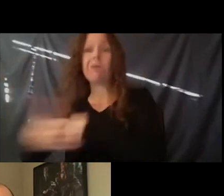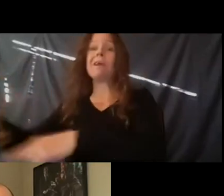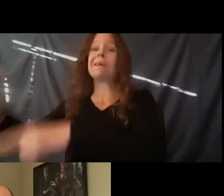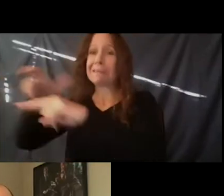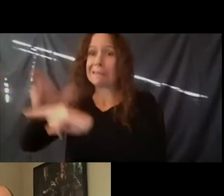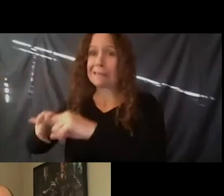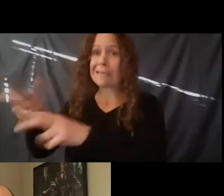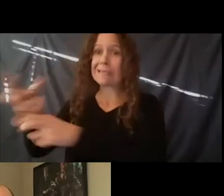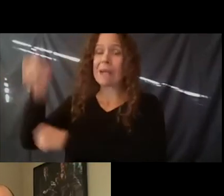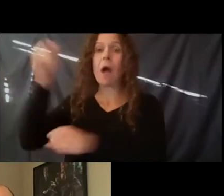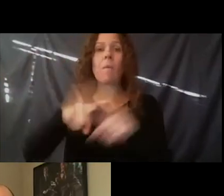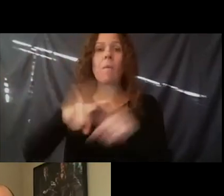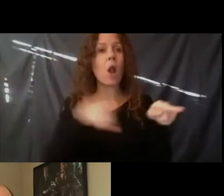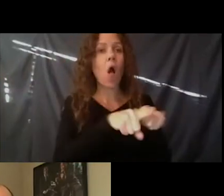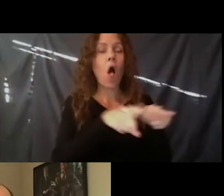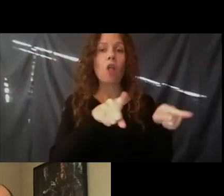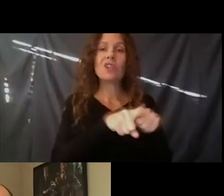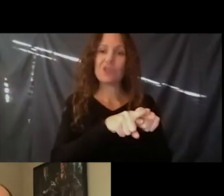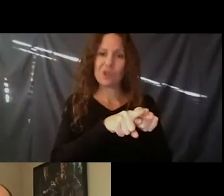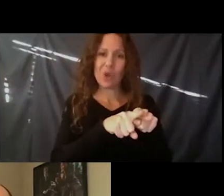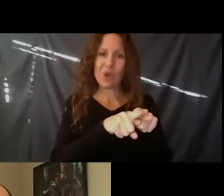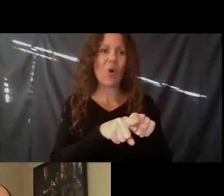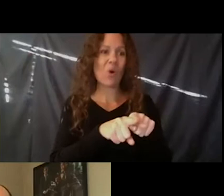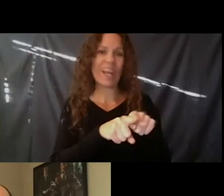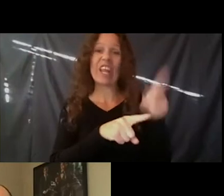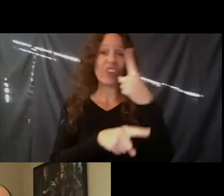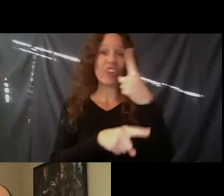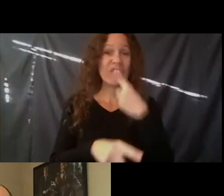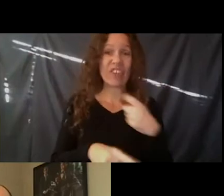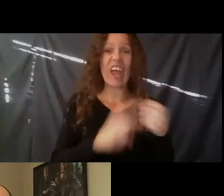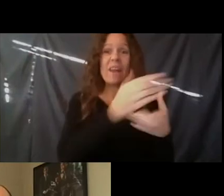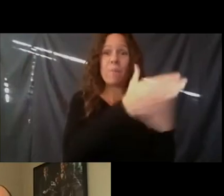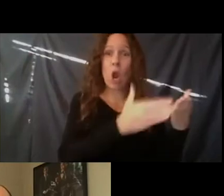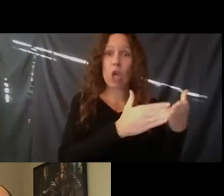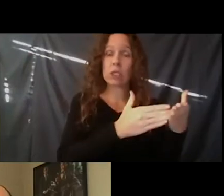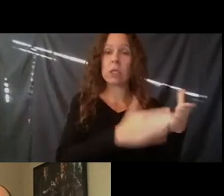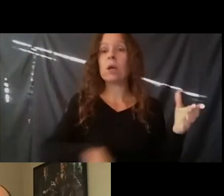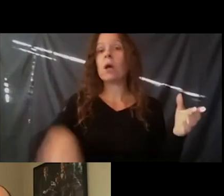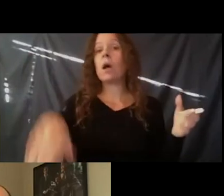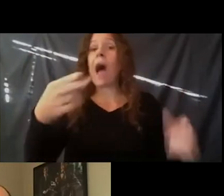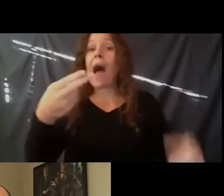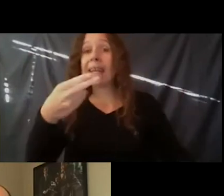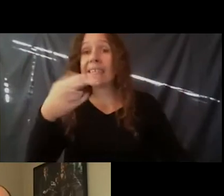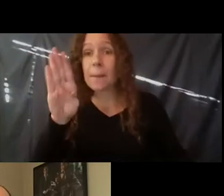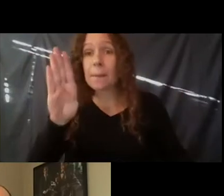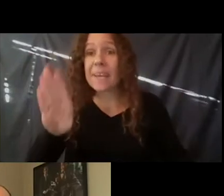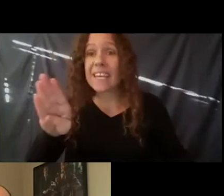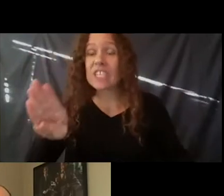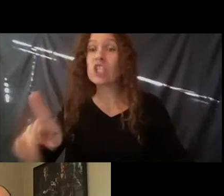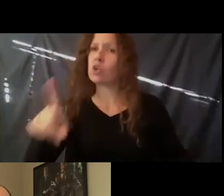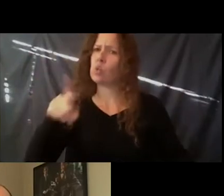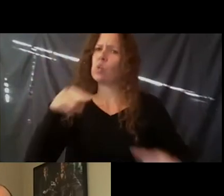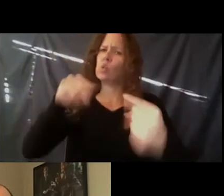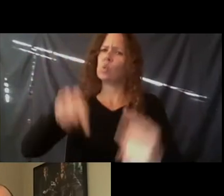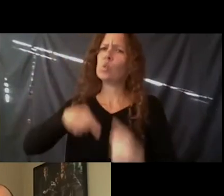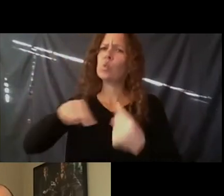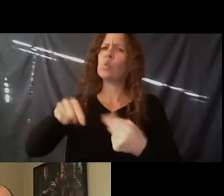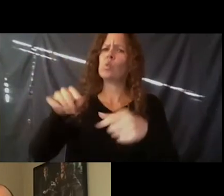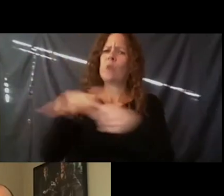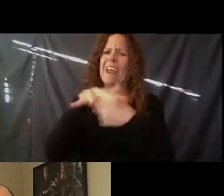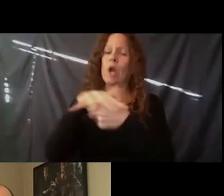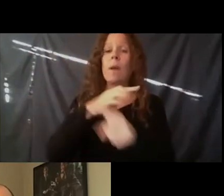County, like Aliso Viejo, where we now have a majority, or Huntington Beach, a very, very difficult area where we took